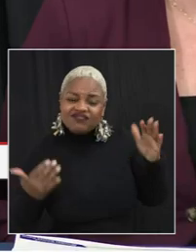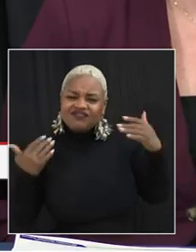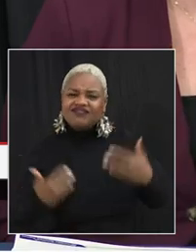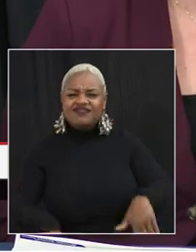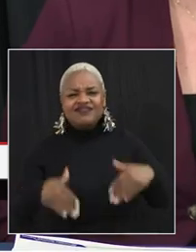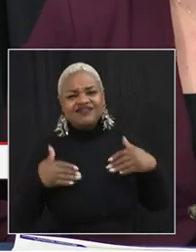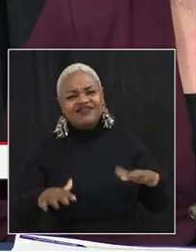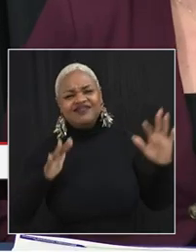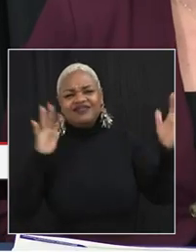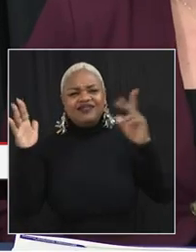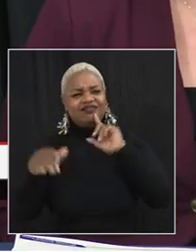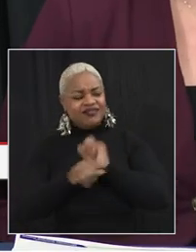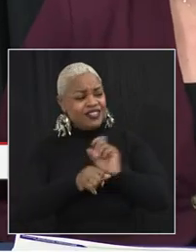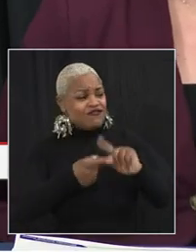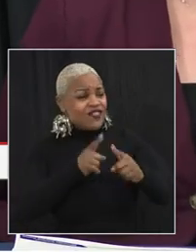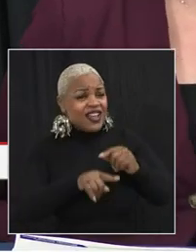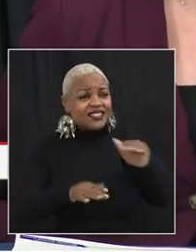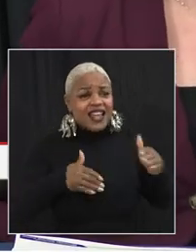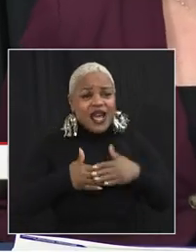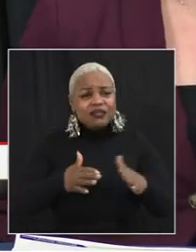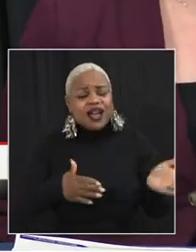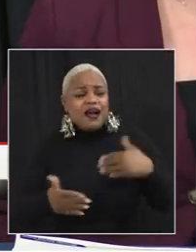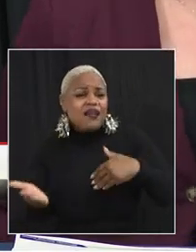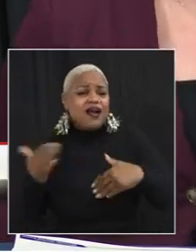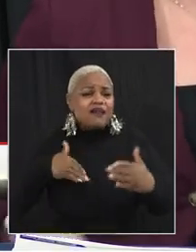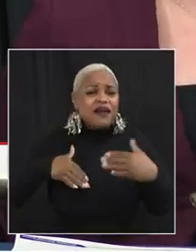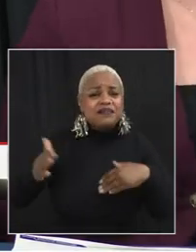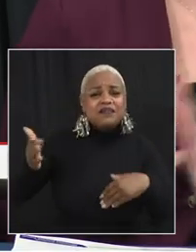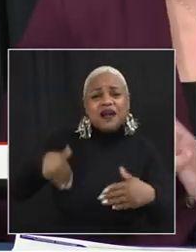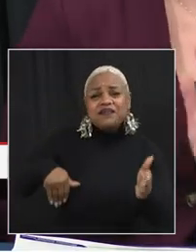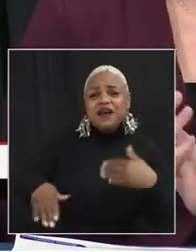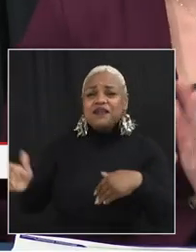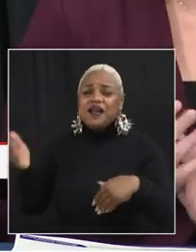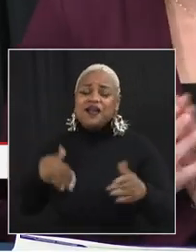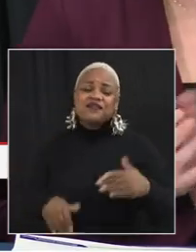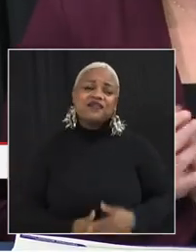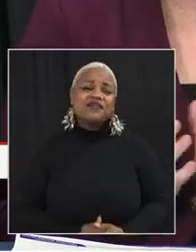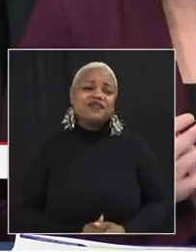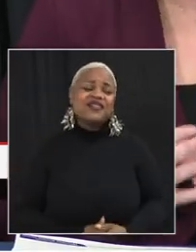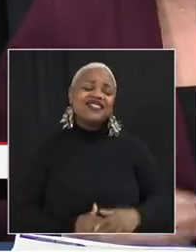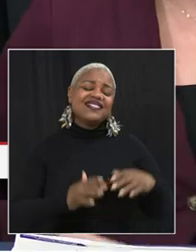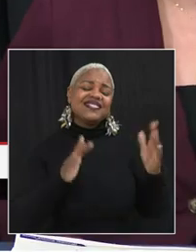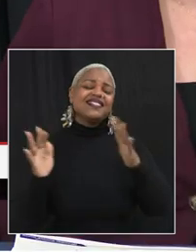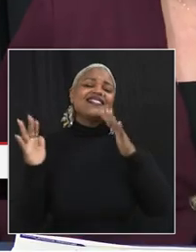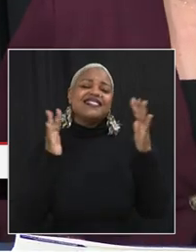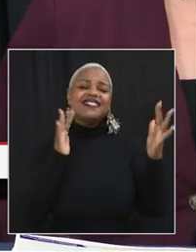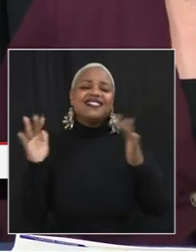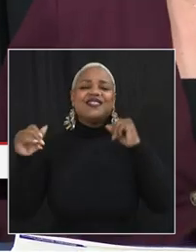neighbors that aren't here and on the phone, tell them, come on, we're going to do better, right? We're going to do better.